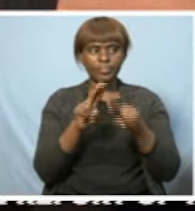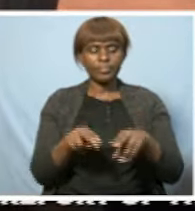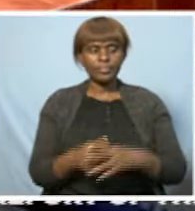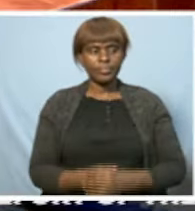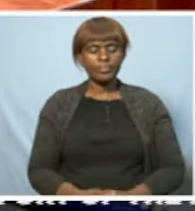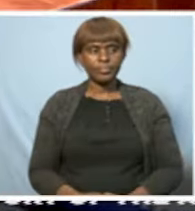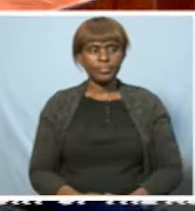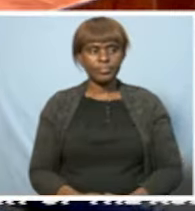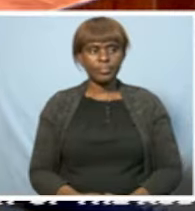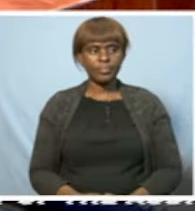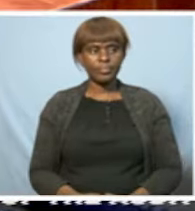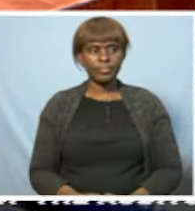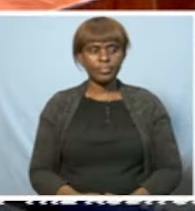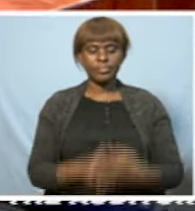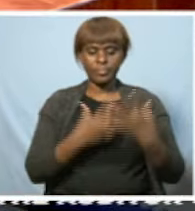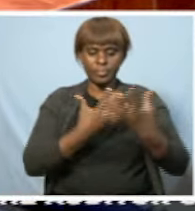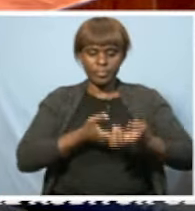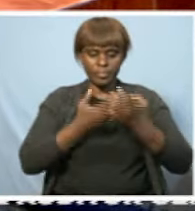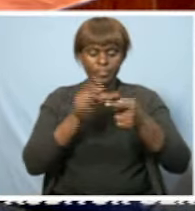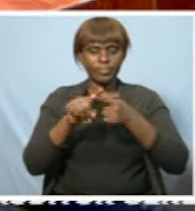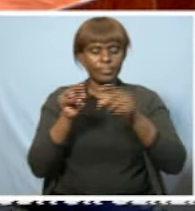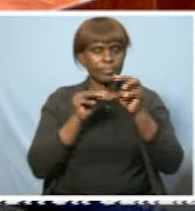What was the query you raised, internal audit?